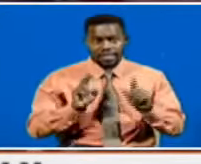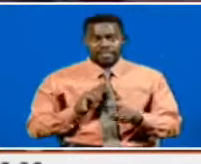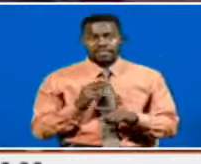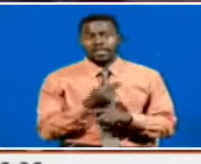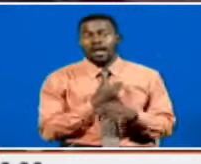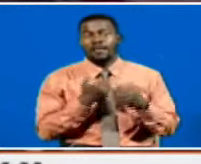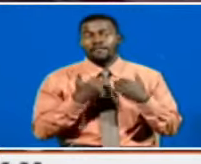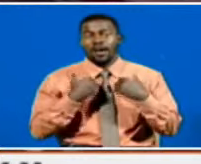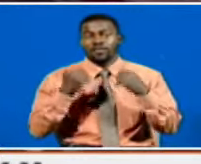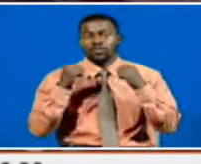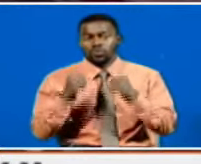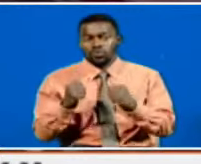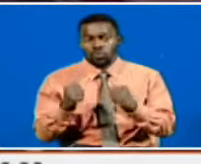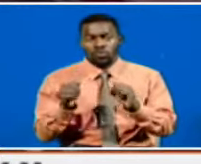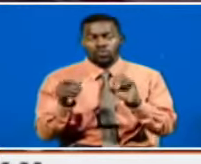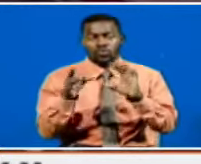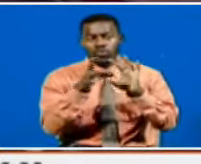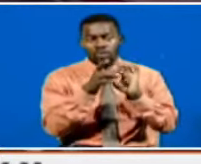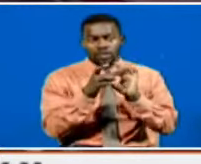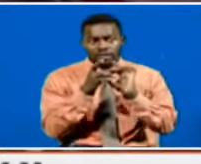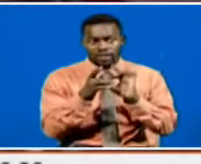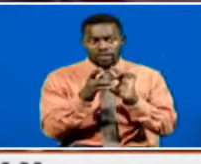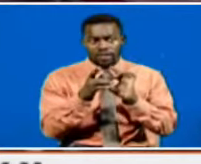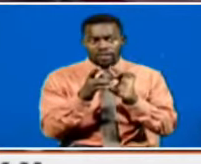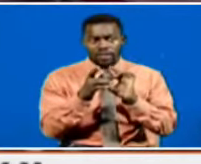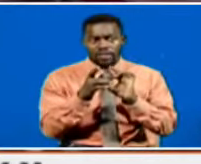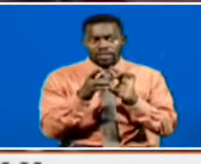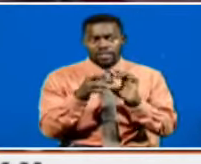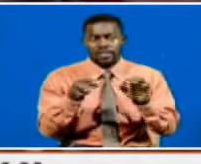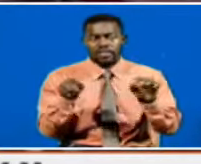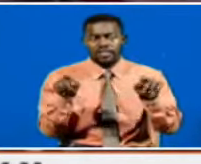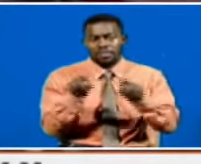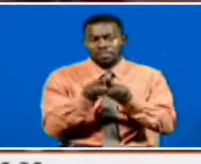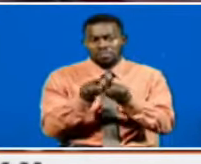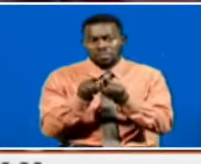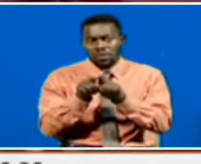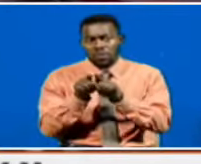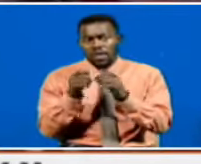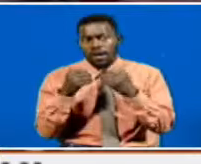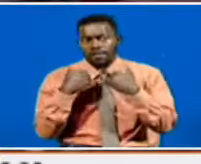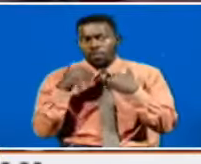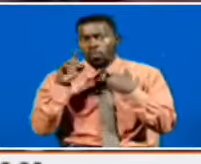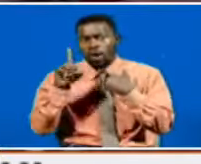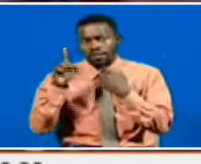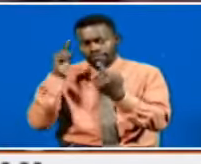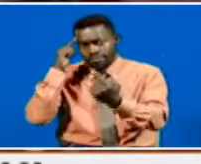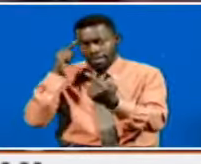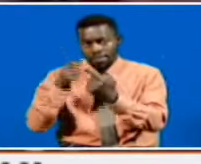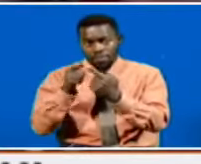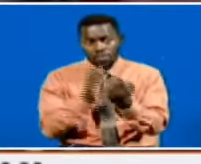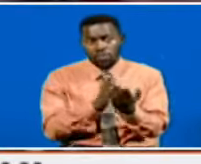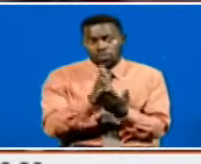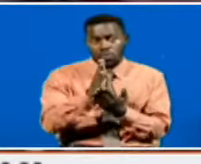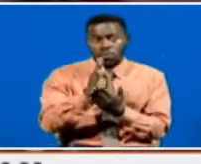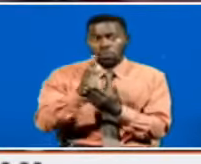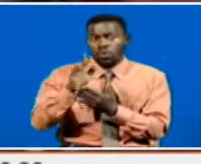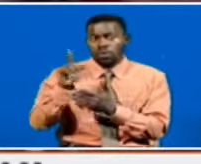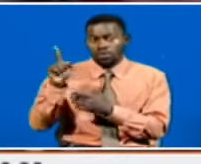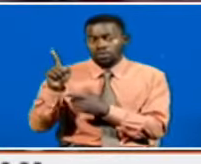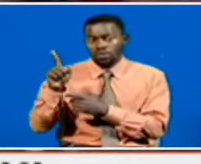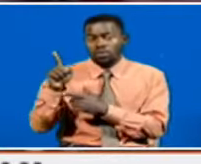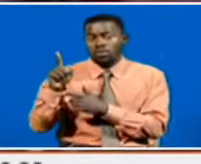unity and the camaraderie he championed through his motto, One